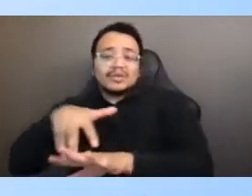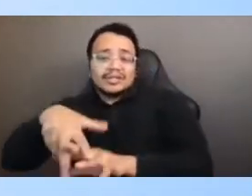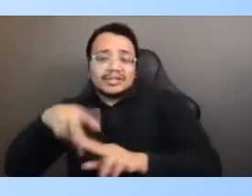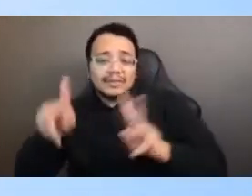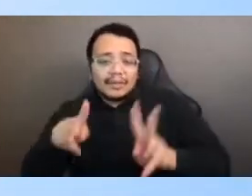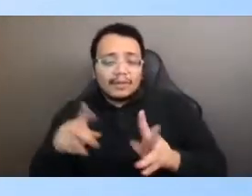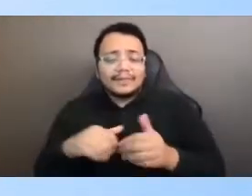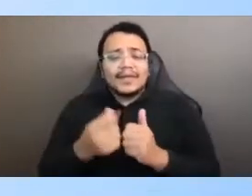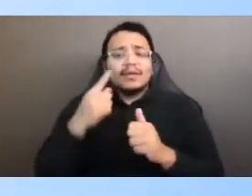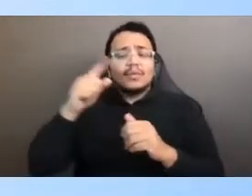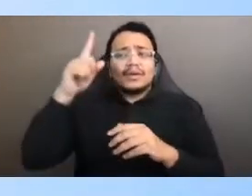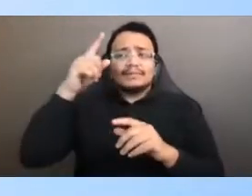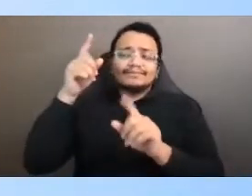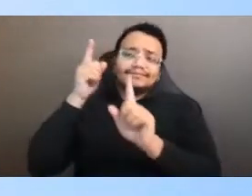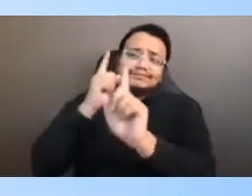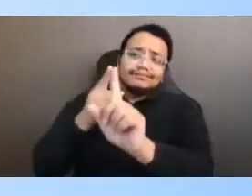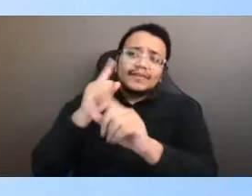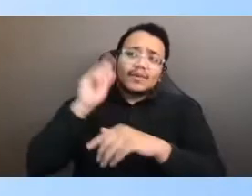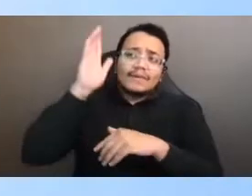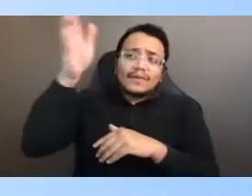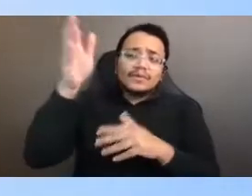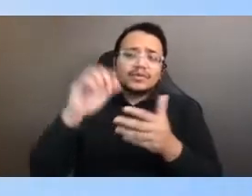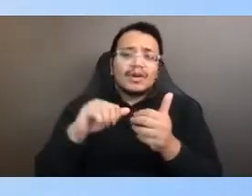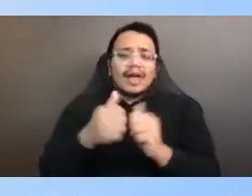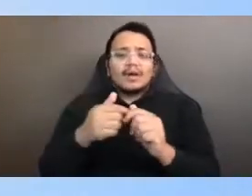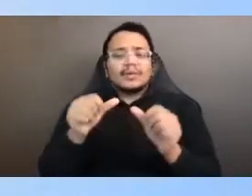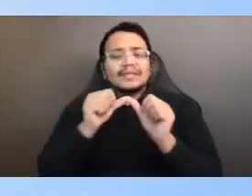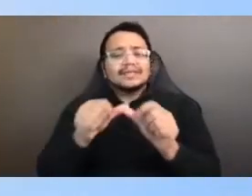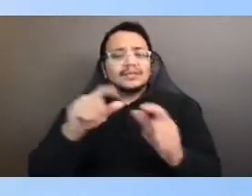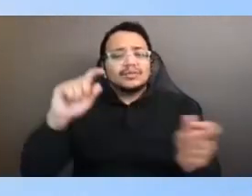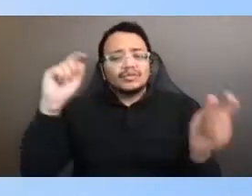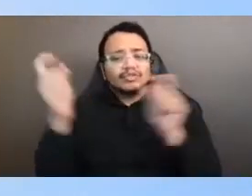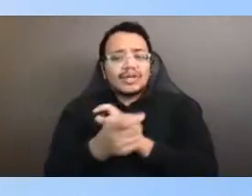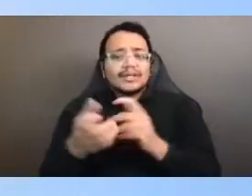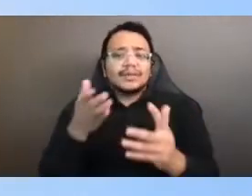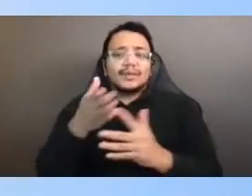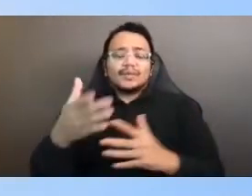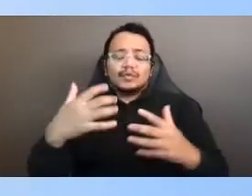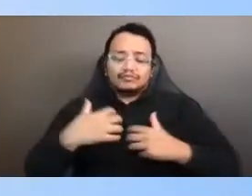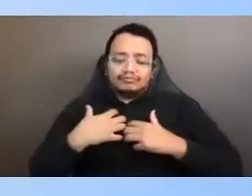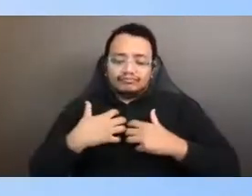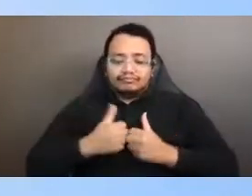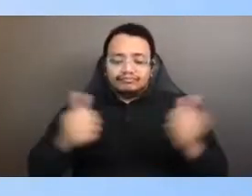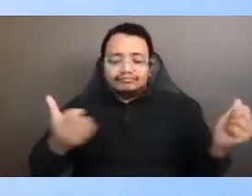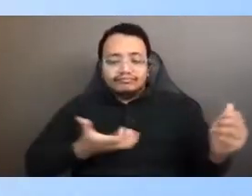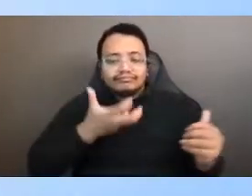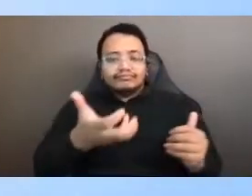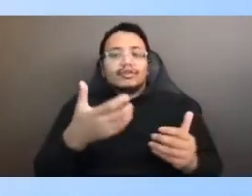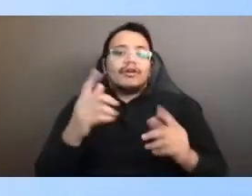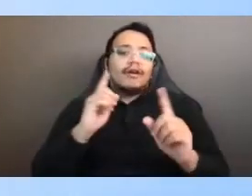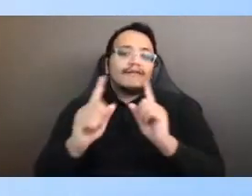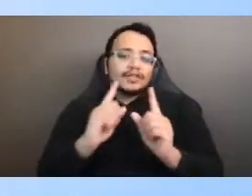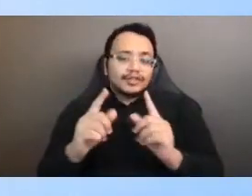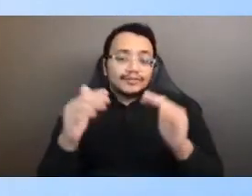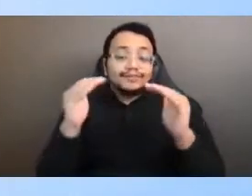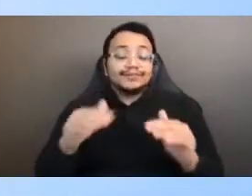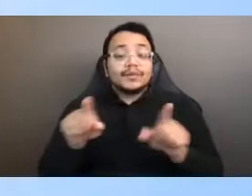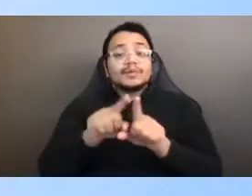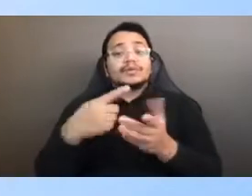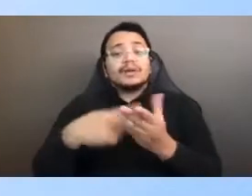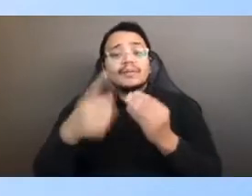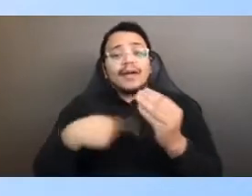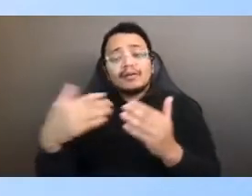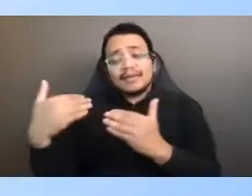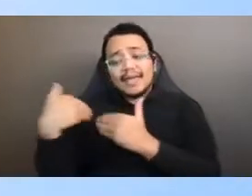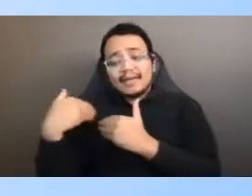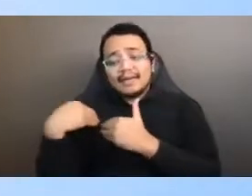together. Let's move forward with creating lasting change through courageous conversations. We will walk through how accountability and healing